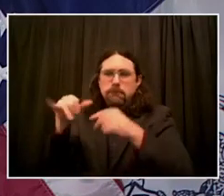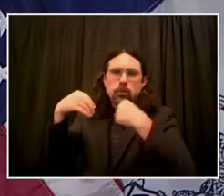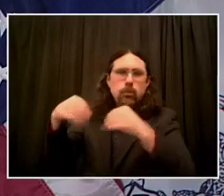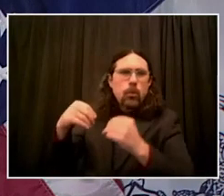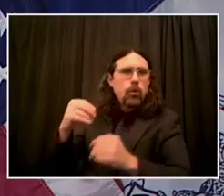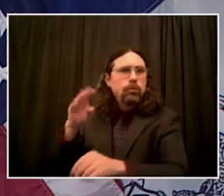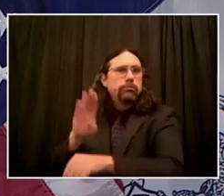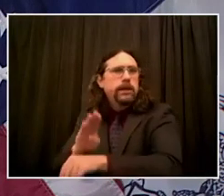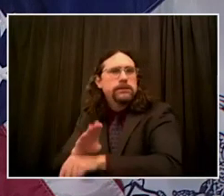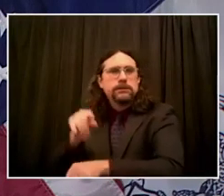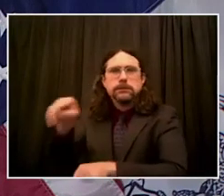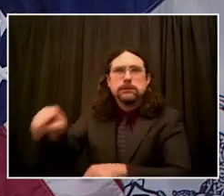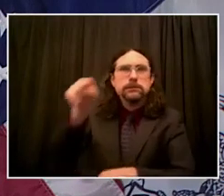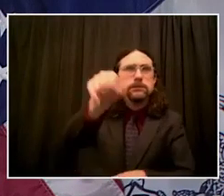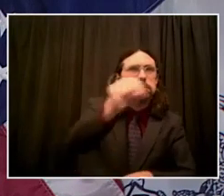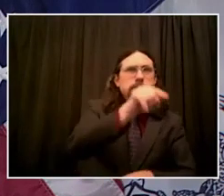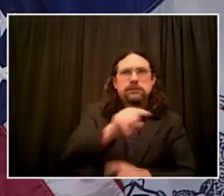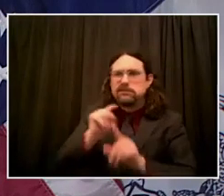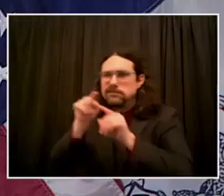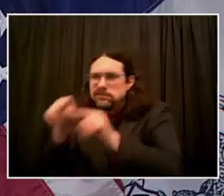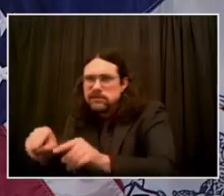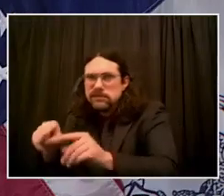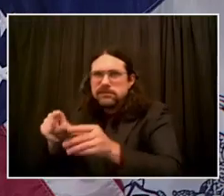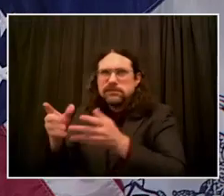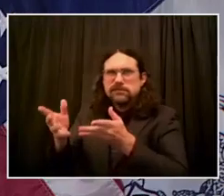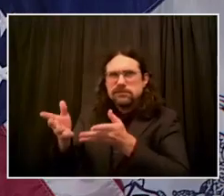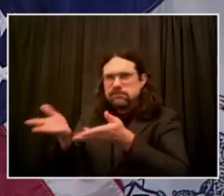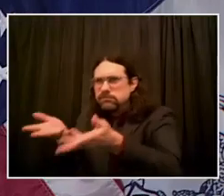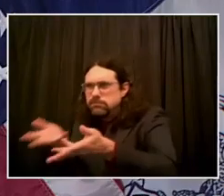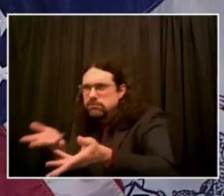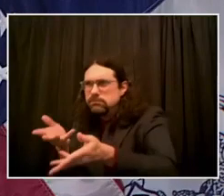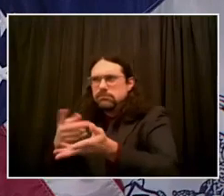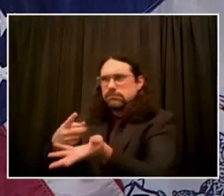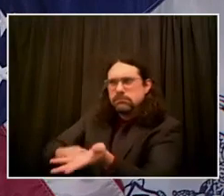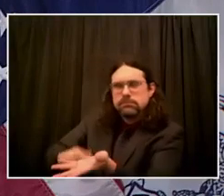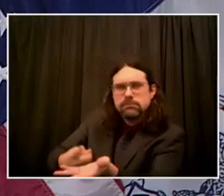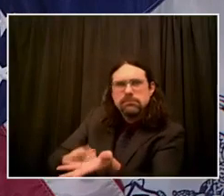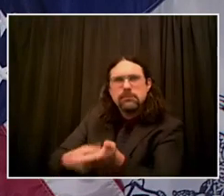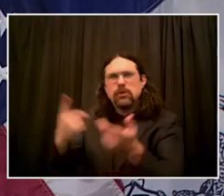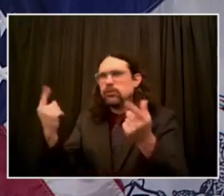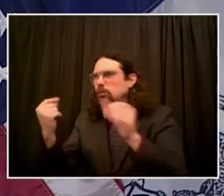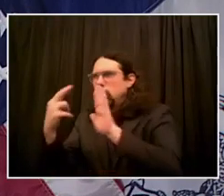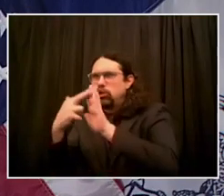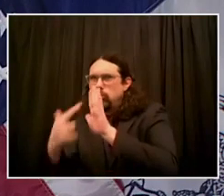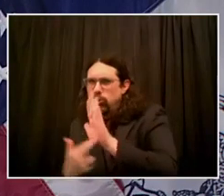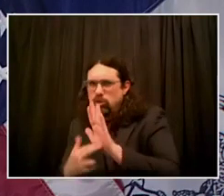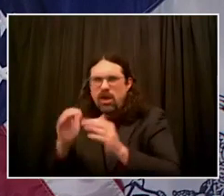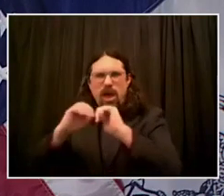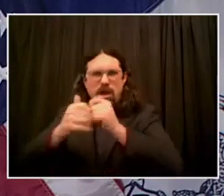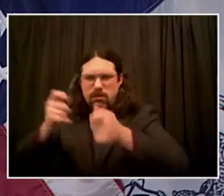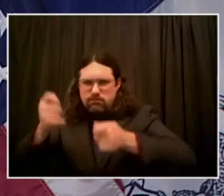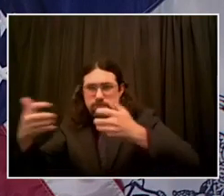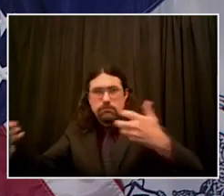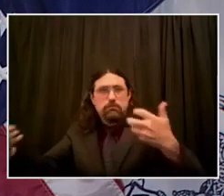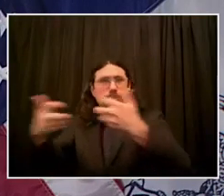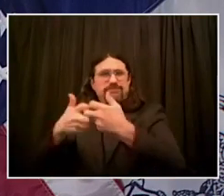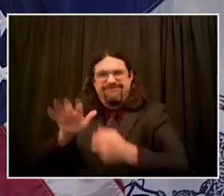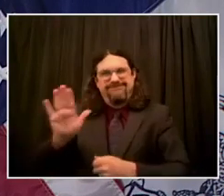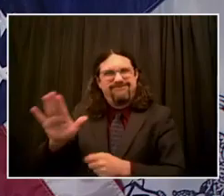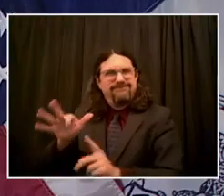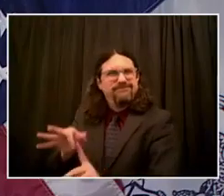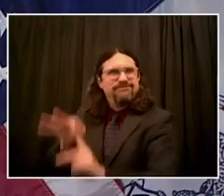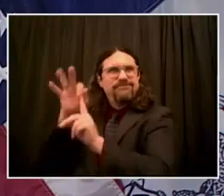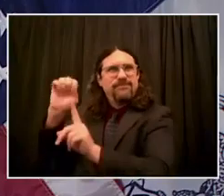staying in touch with our sector councils that are giving us constant feedback from businesses large and small. Here's what we